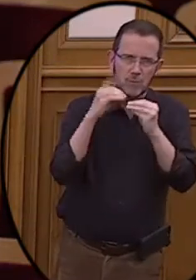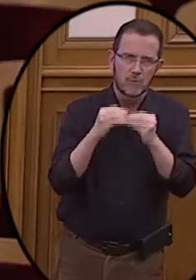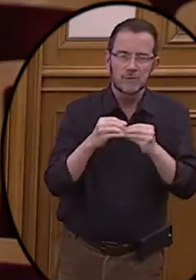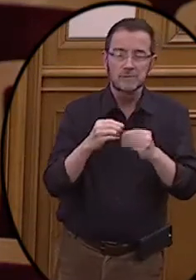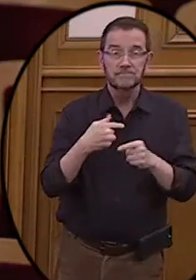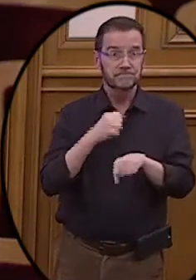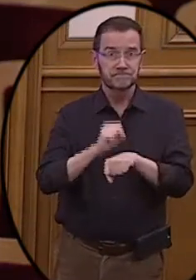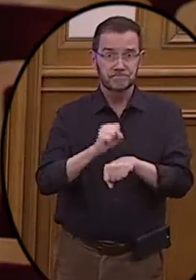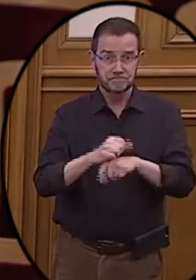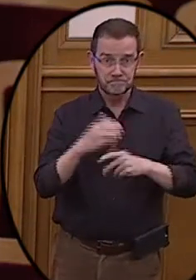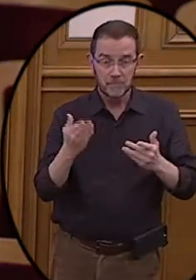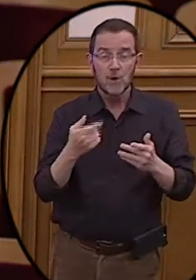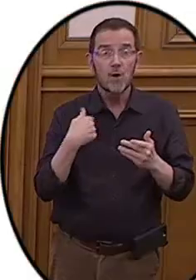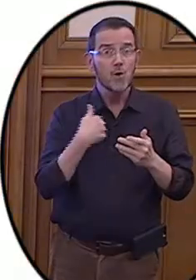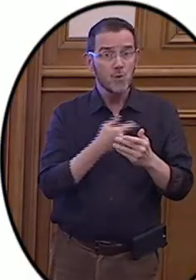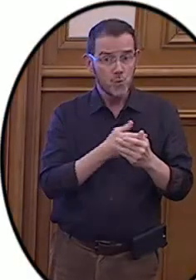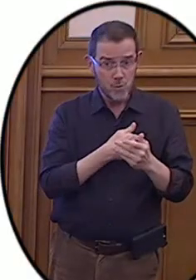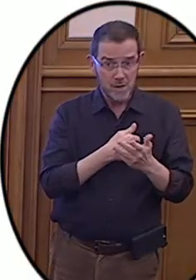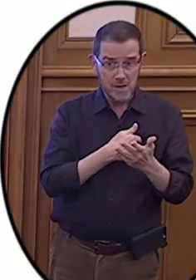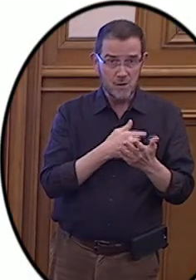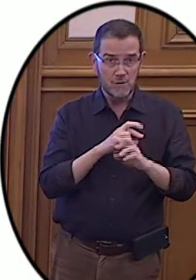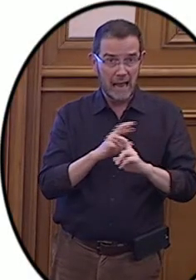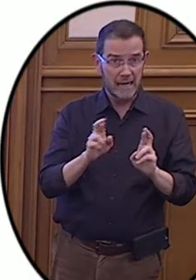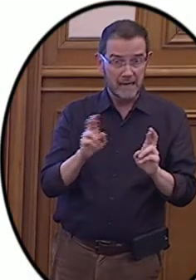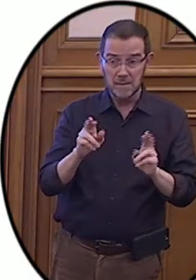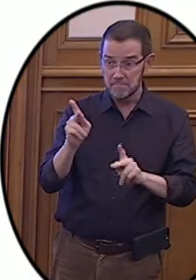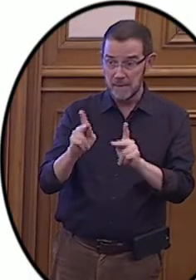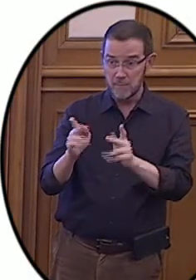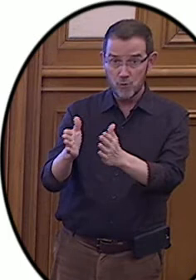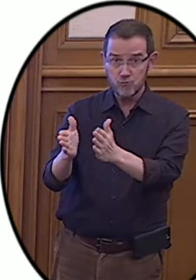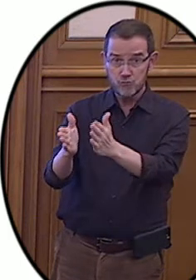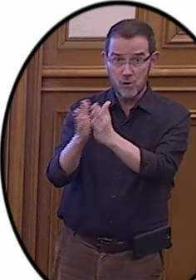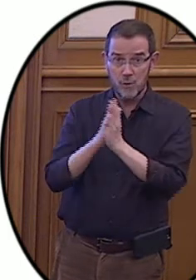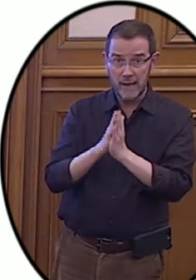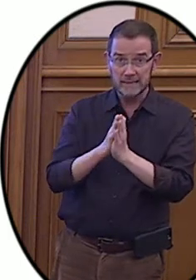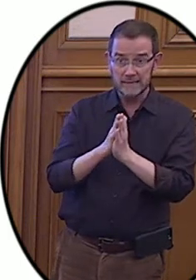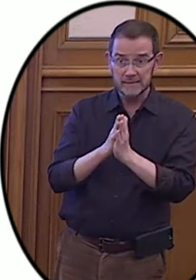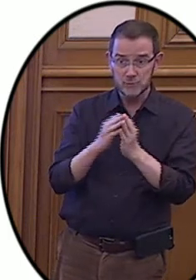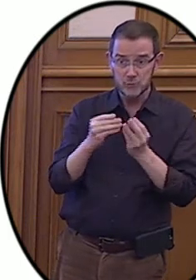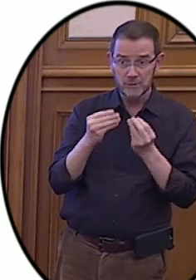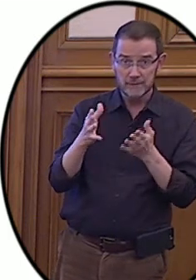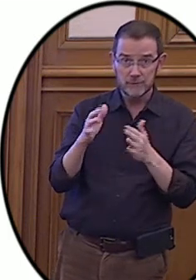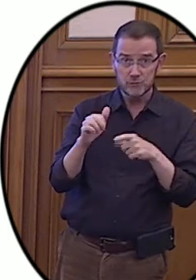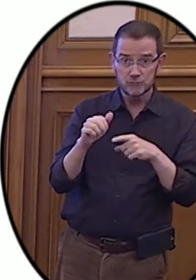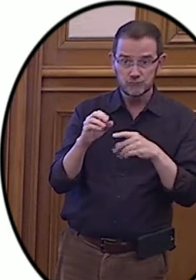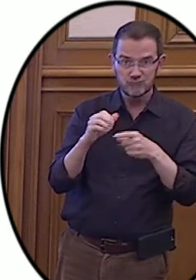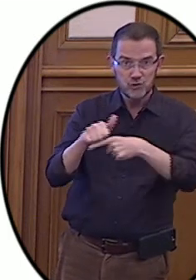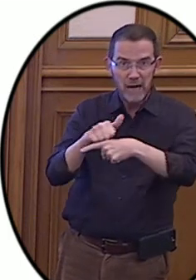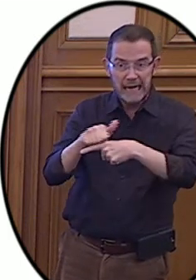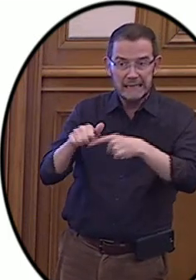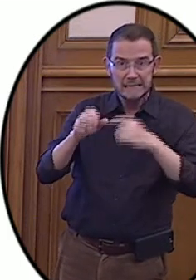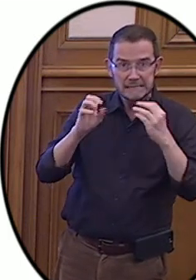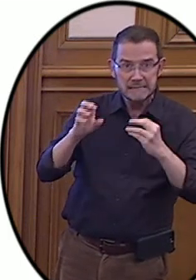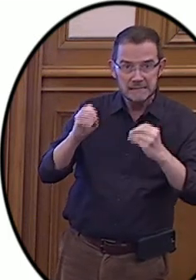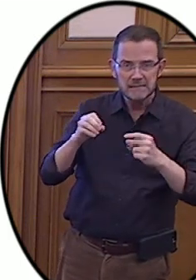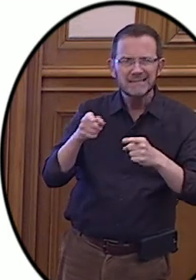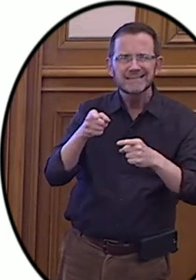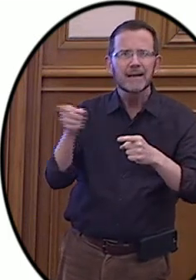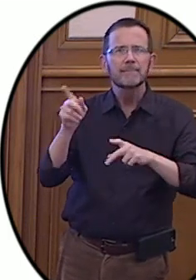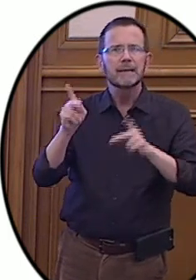provide trainings as requested by housing providers if they have questions about how